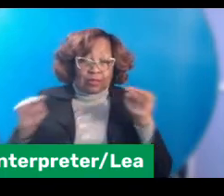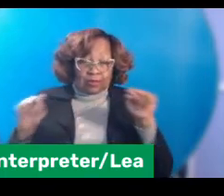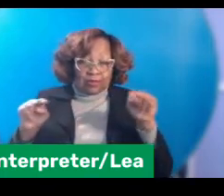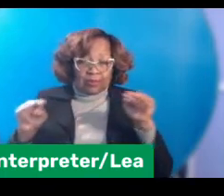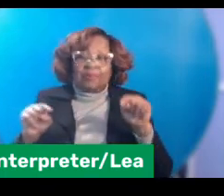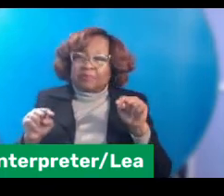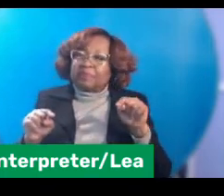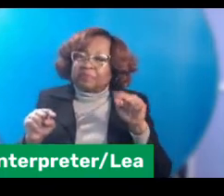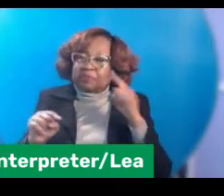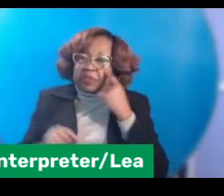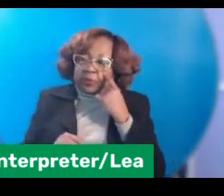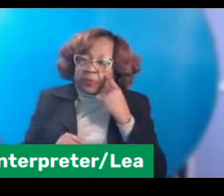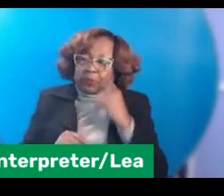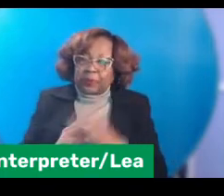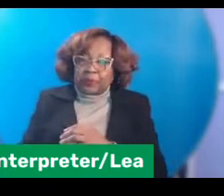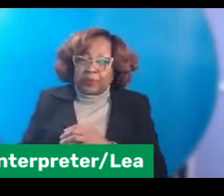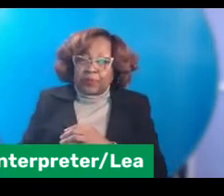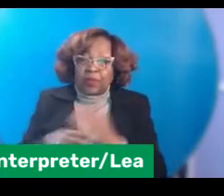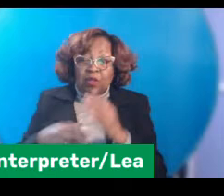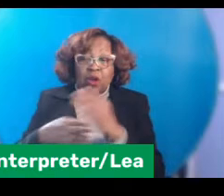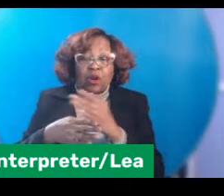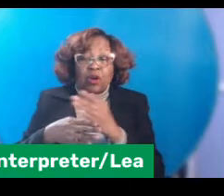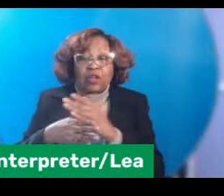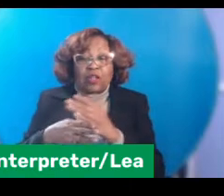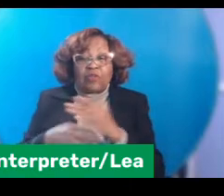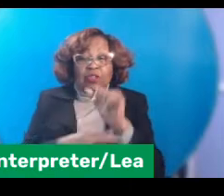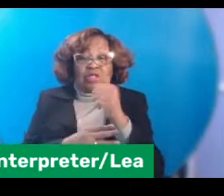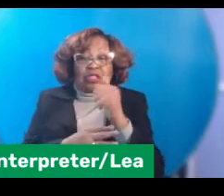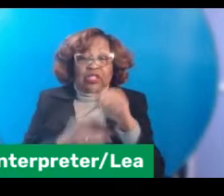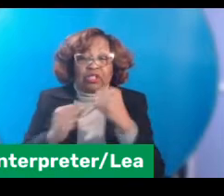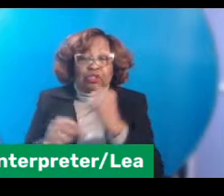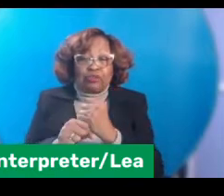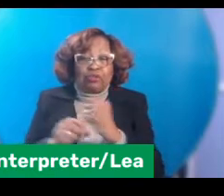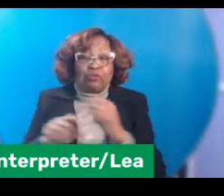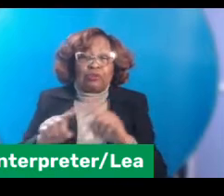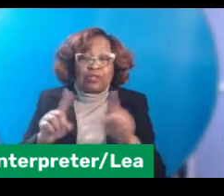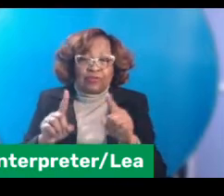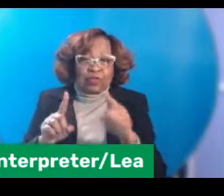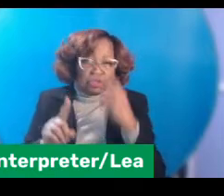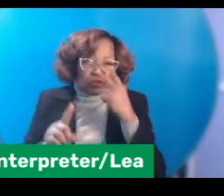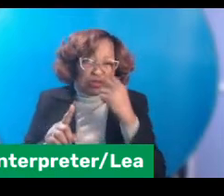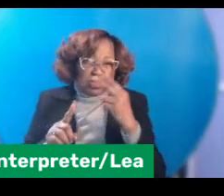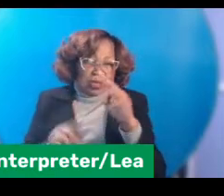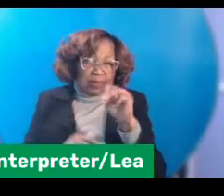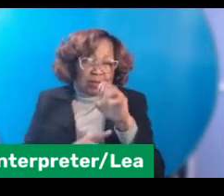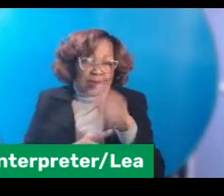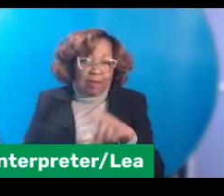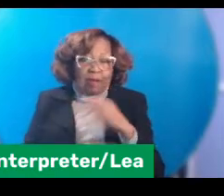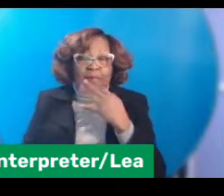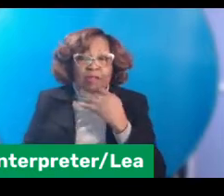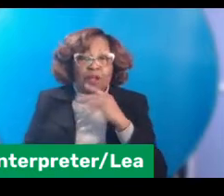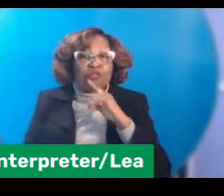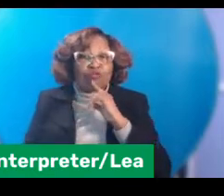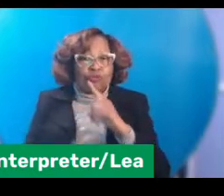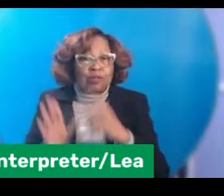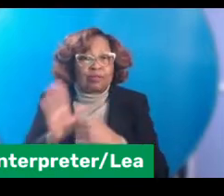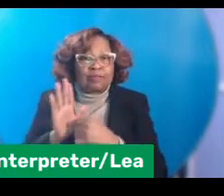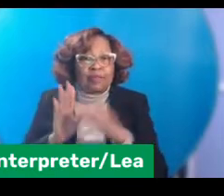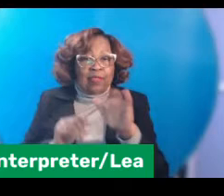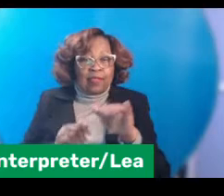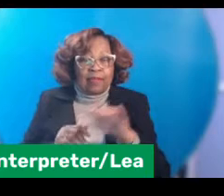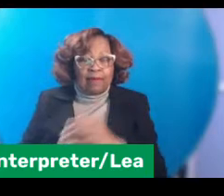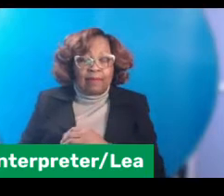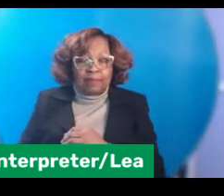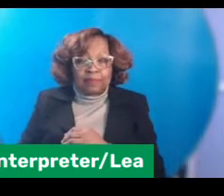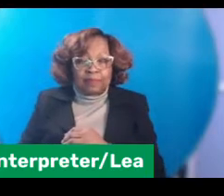notable. On the average, a 10-year difference is shown by this map, and the colors really highlight that for us.